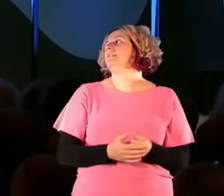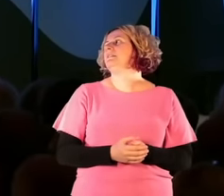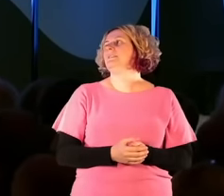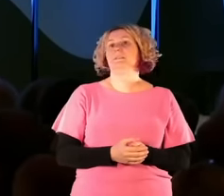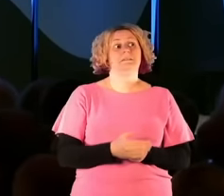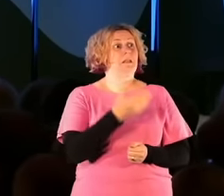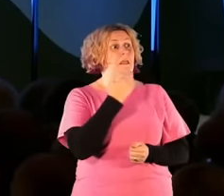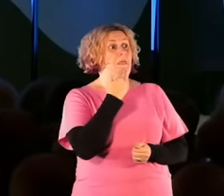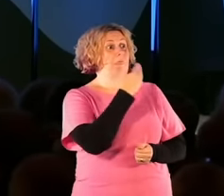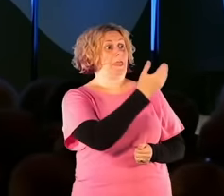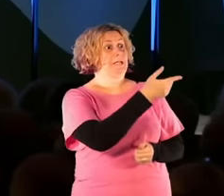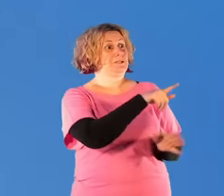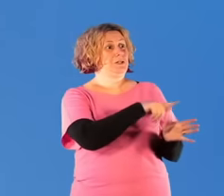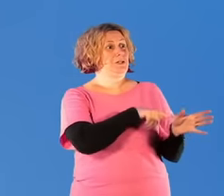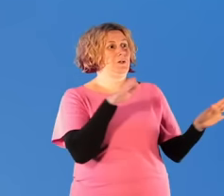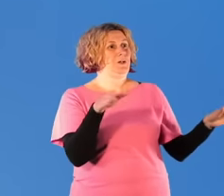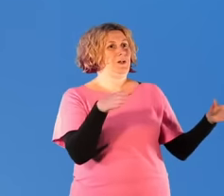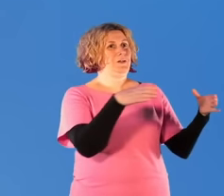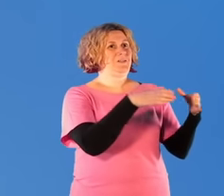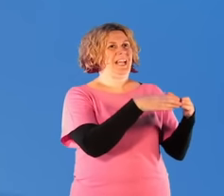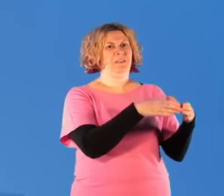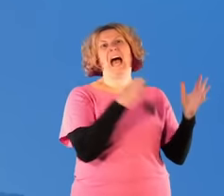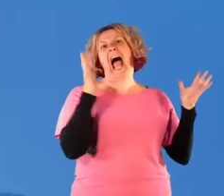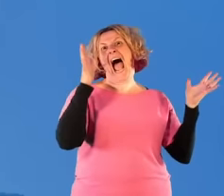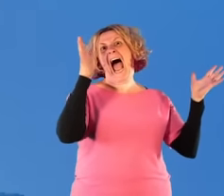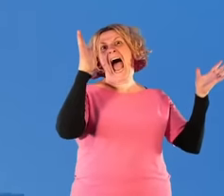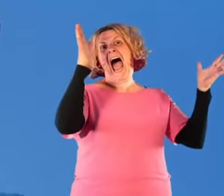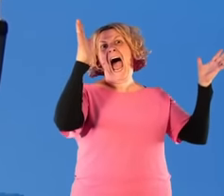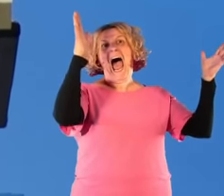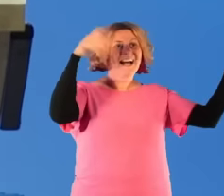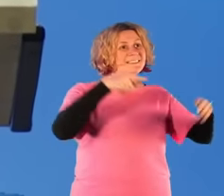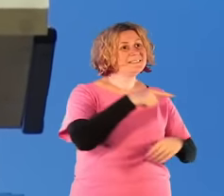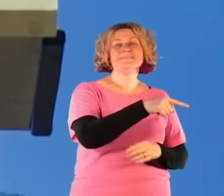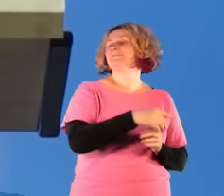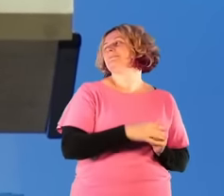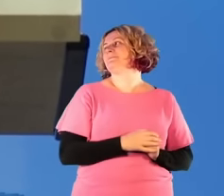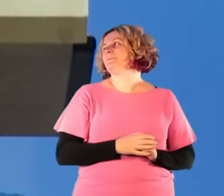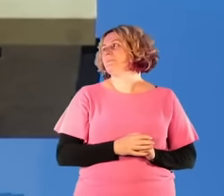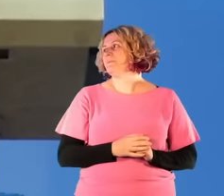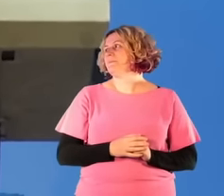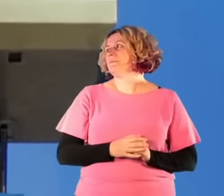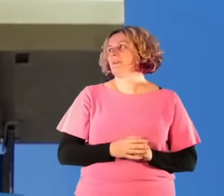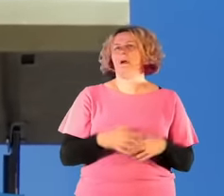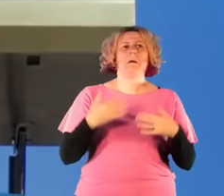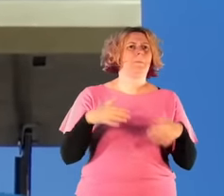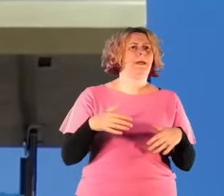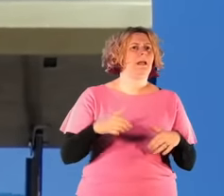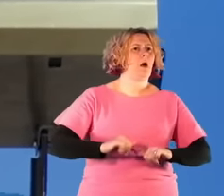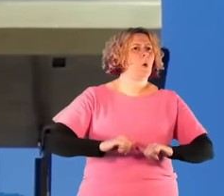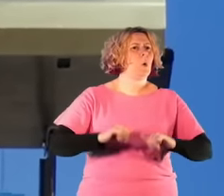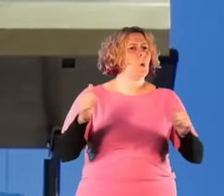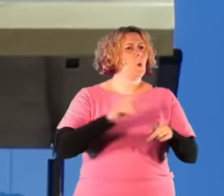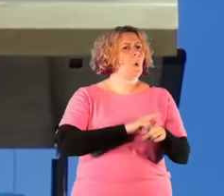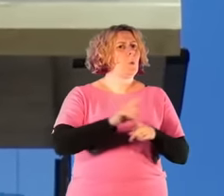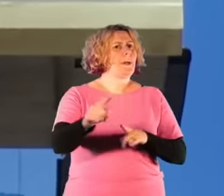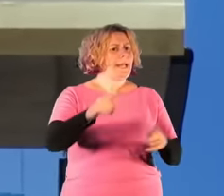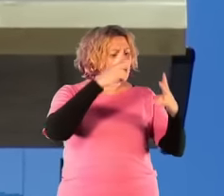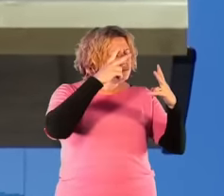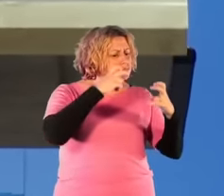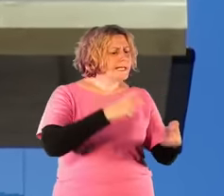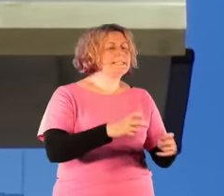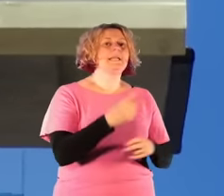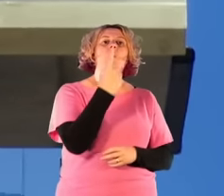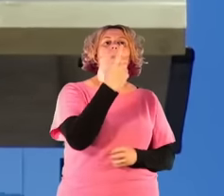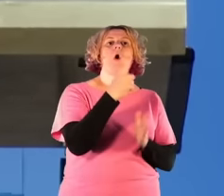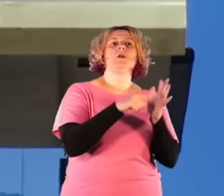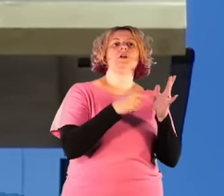Thanks, youth team. You can't take them anywhere. We have had a great week in 1 John. Have you all enjoyed looking at